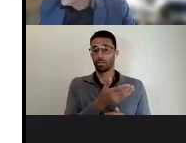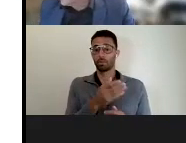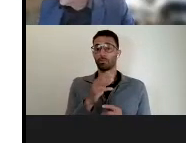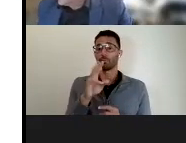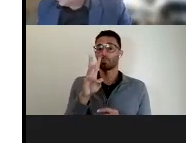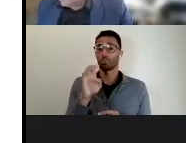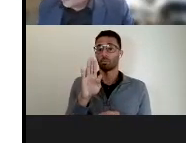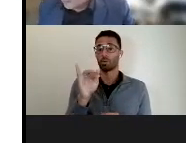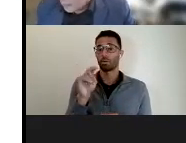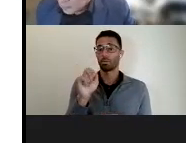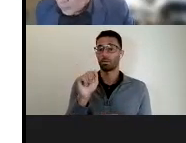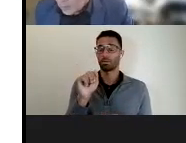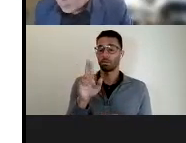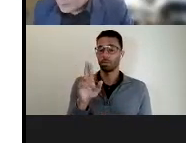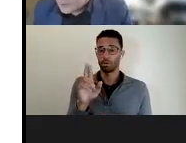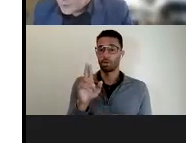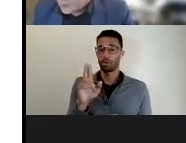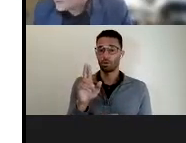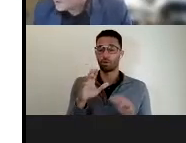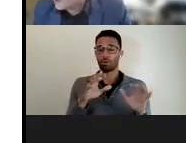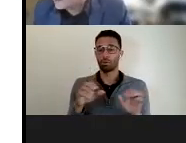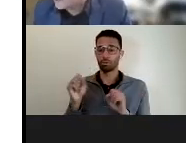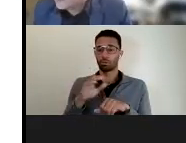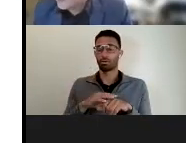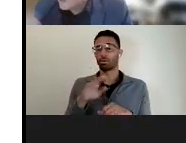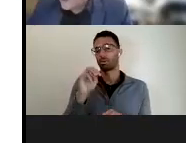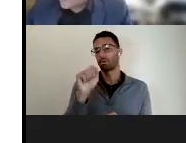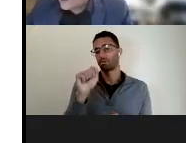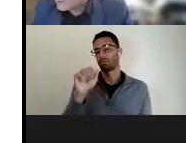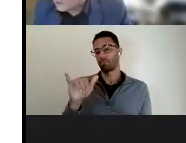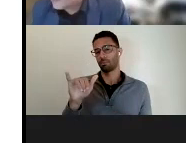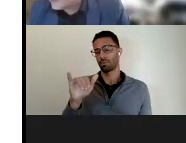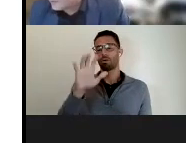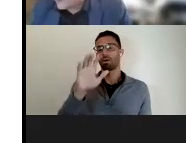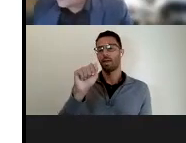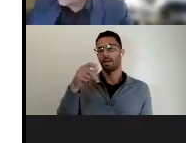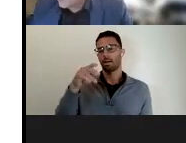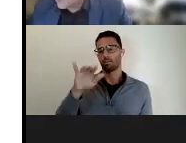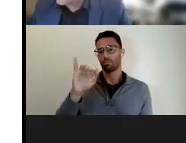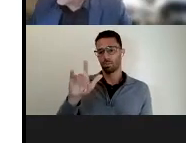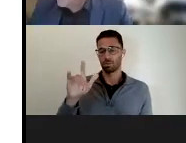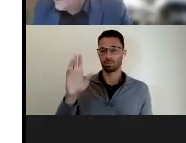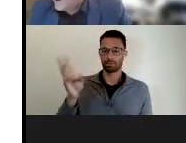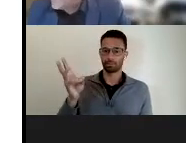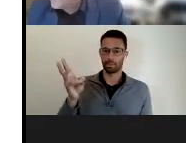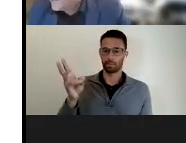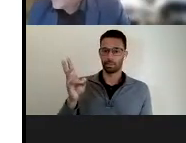was held on April 6th, and my hat goes off to, I don't wear a hat,